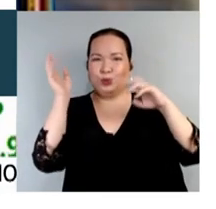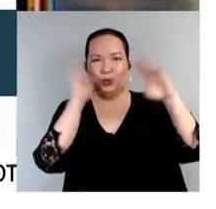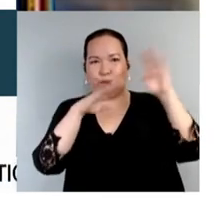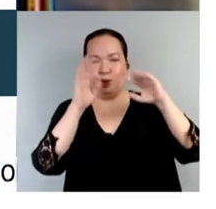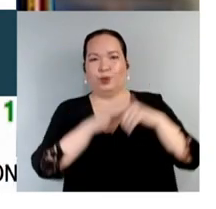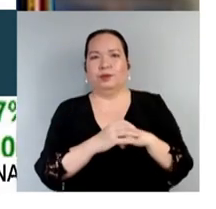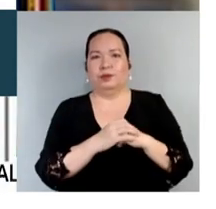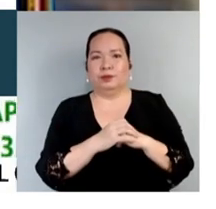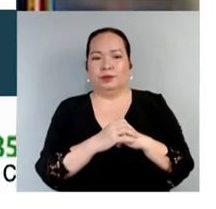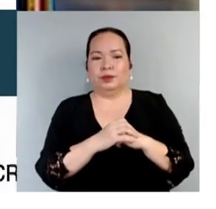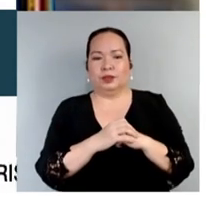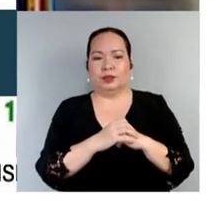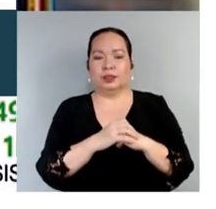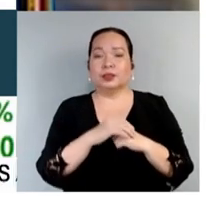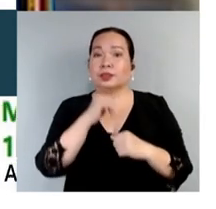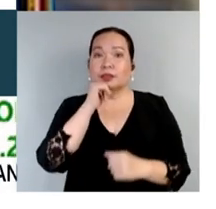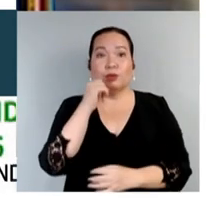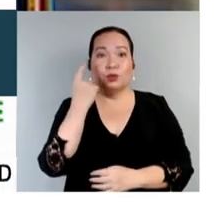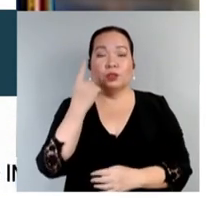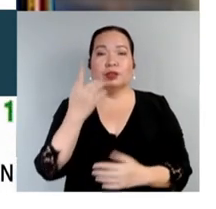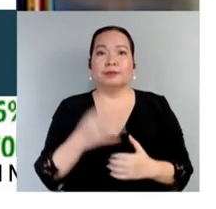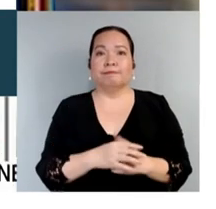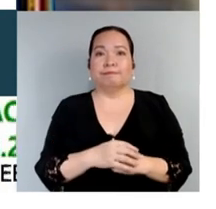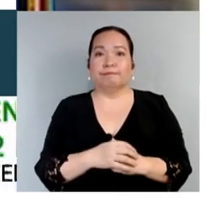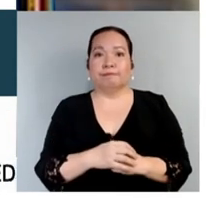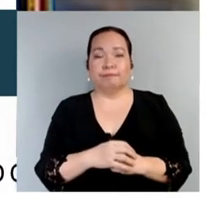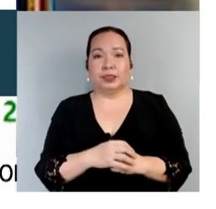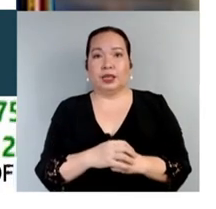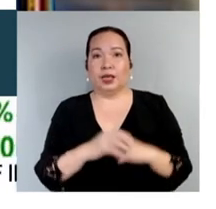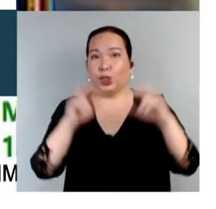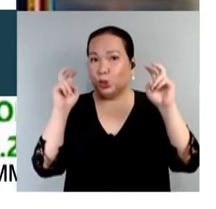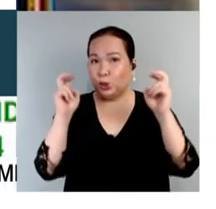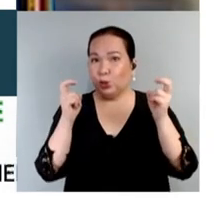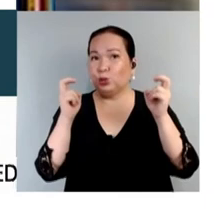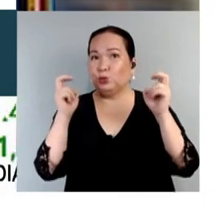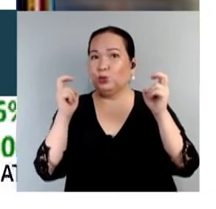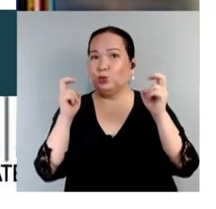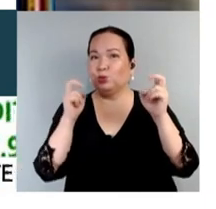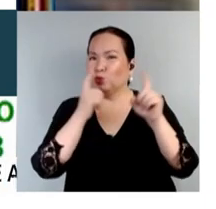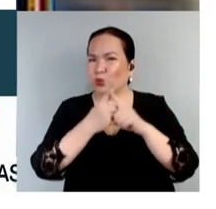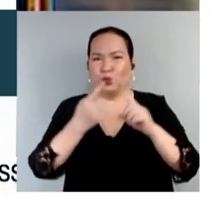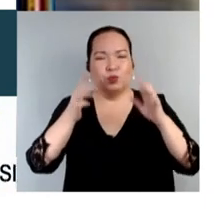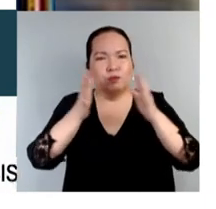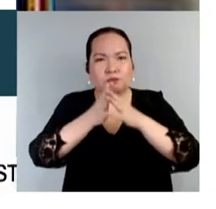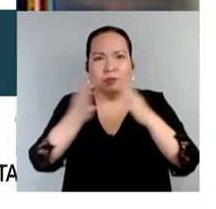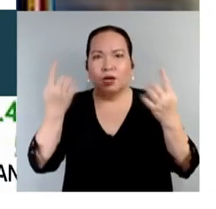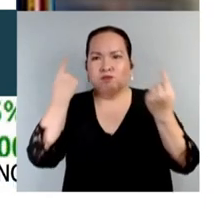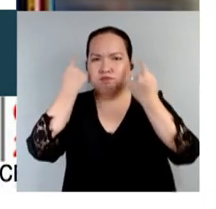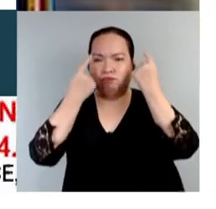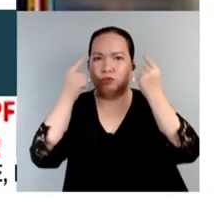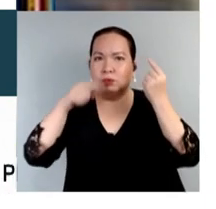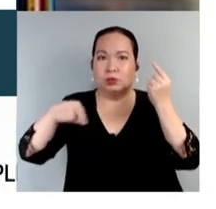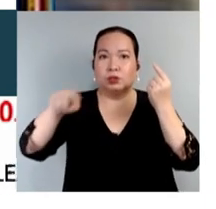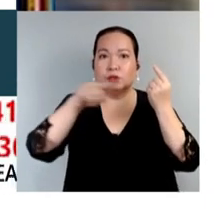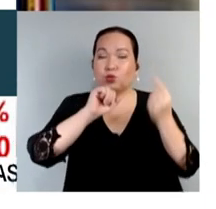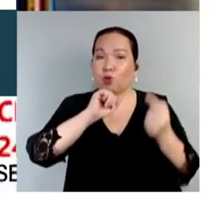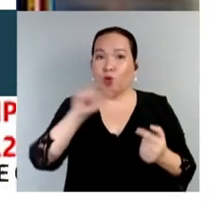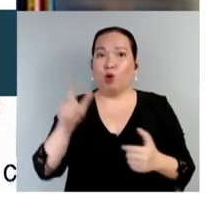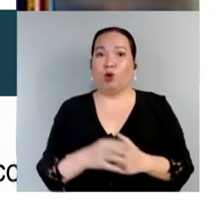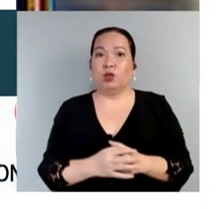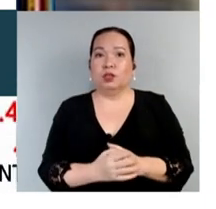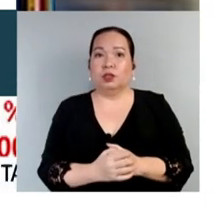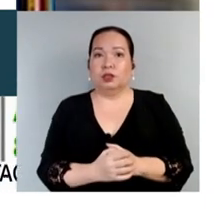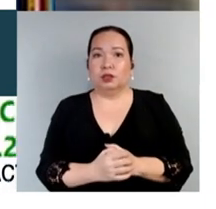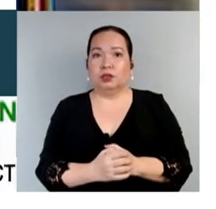only an issue that's very much the concern of everyone, but also, again, as I've